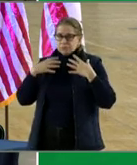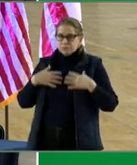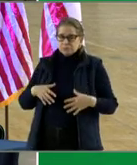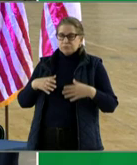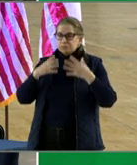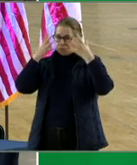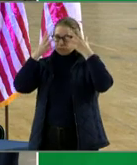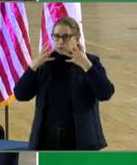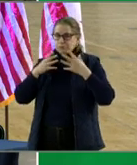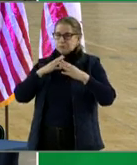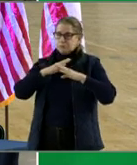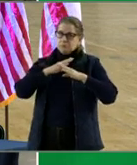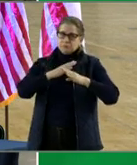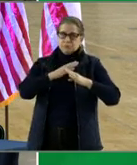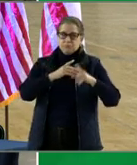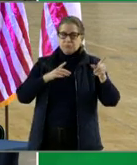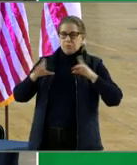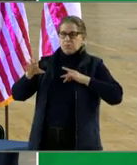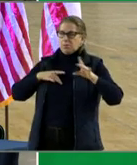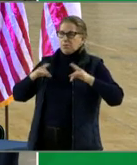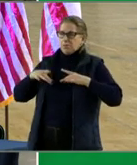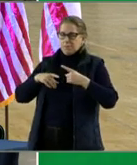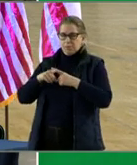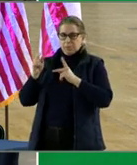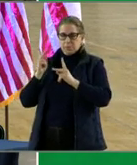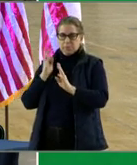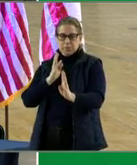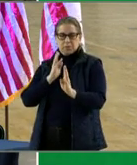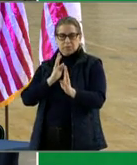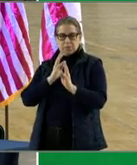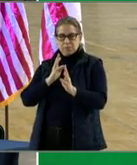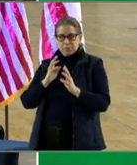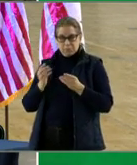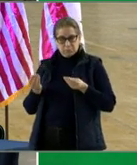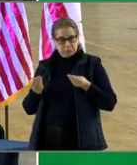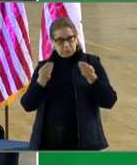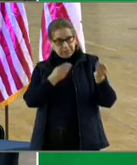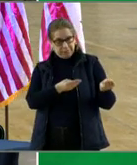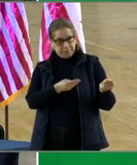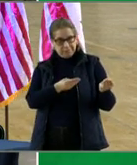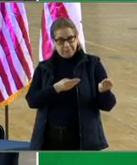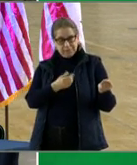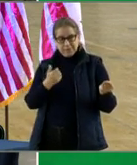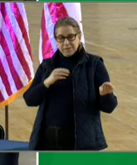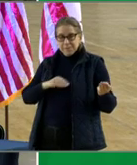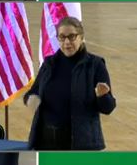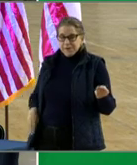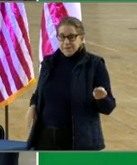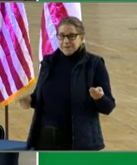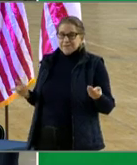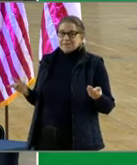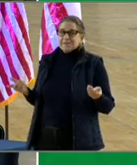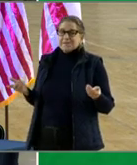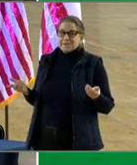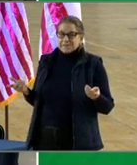themselves? I am certainly, I think in a perfect world, we would give